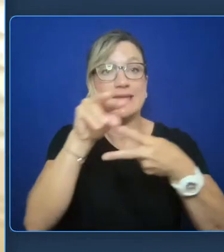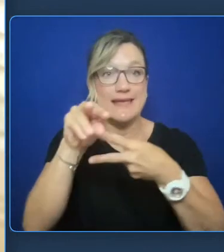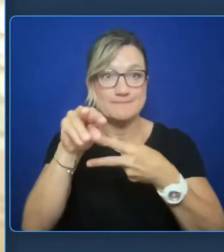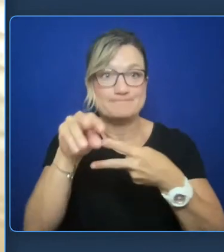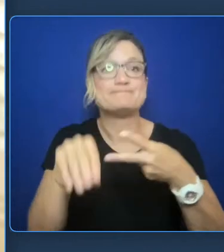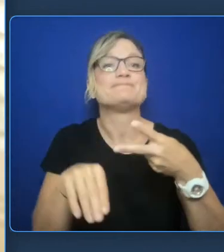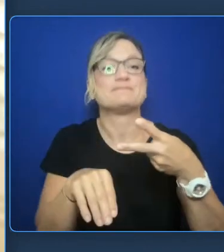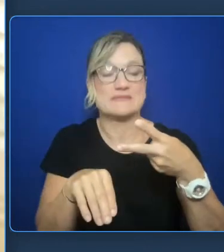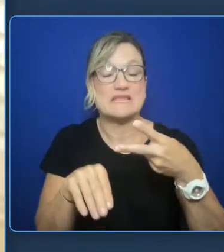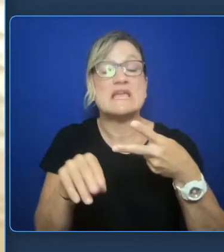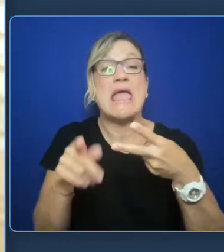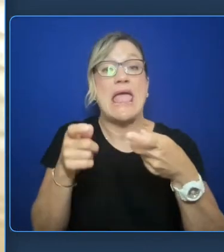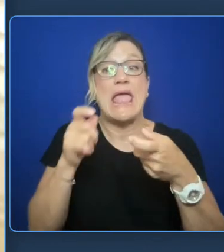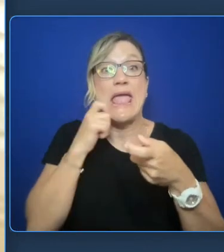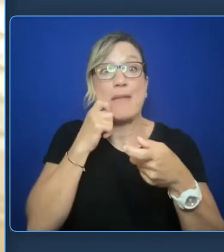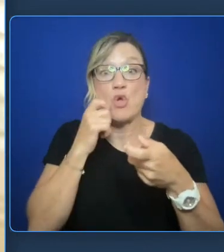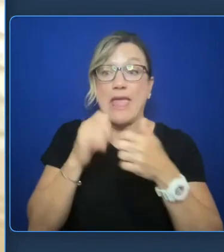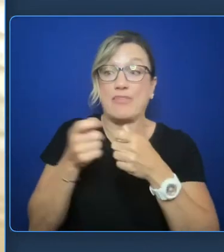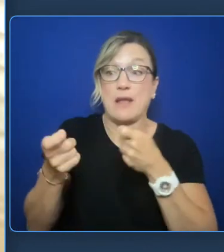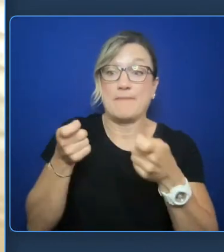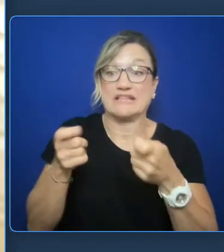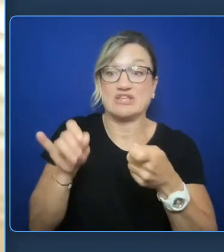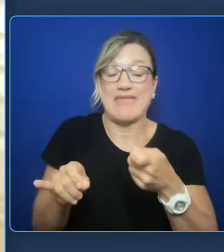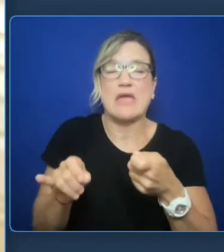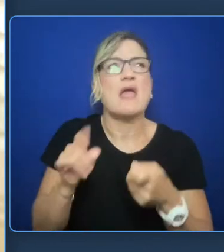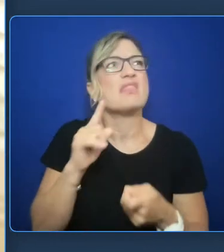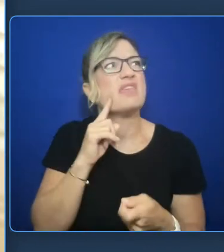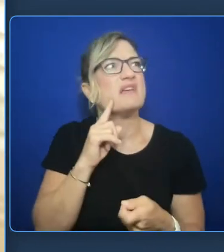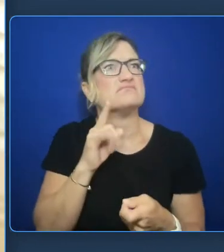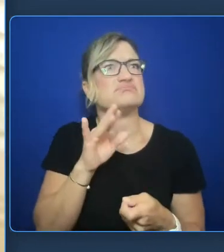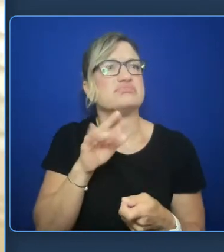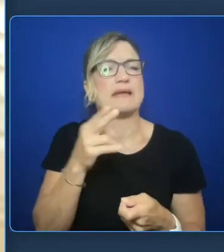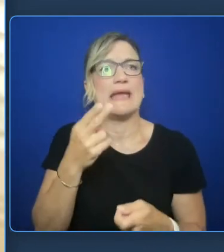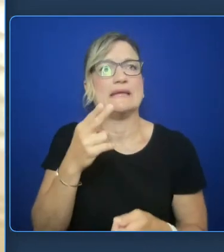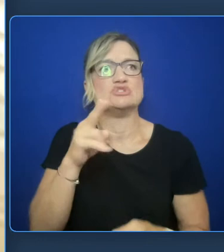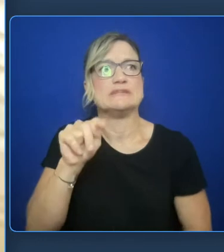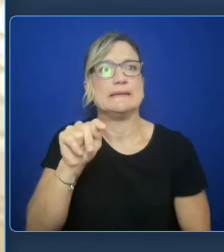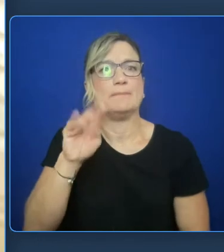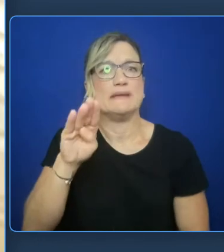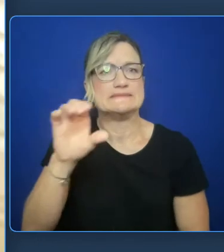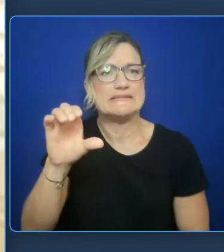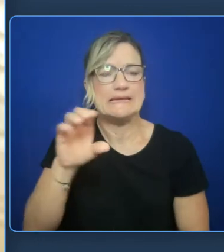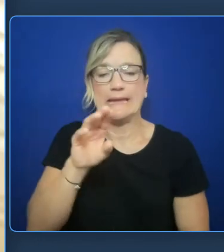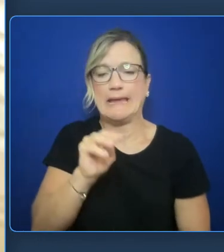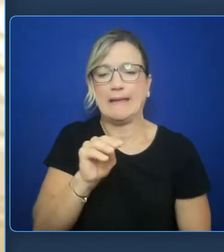capable of it. And the way that Apple is managing that is what's called, I believe it's HEVC